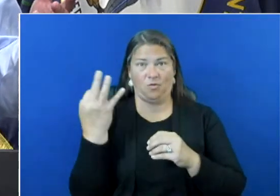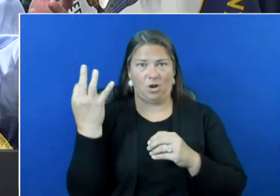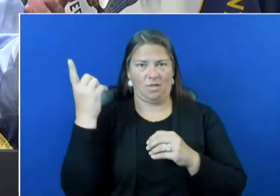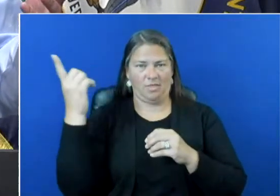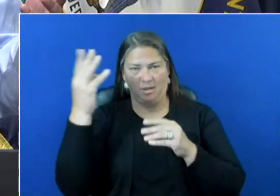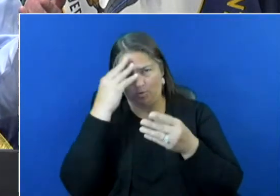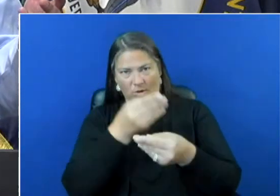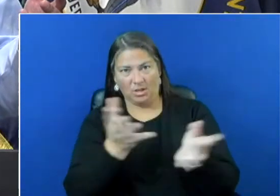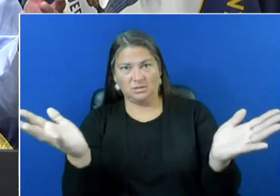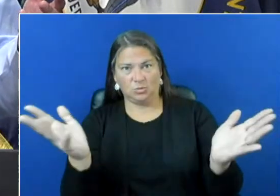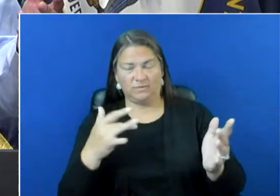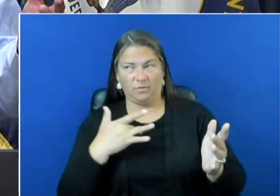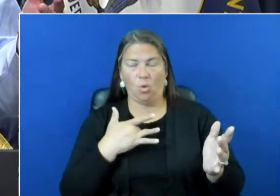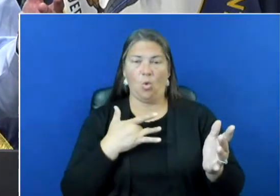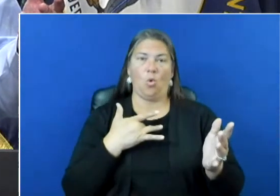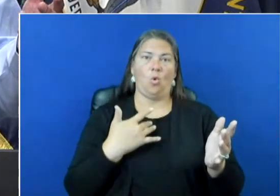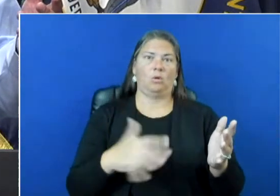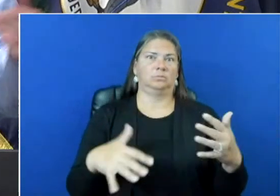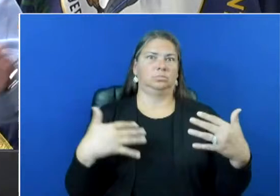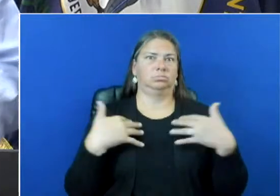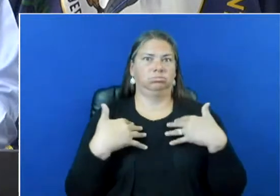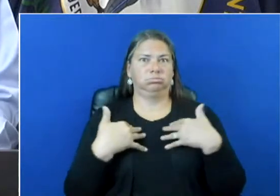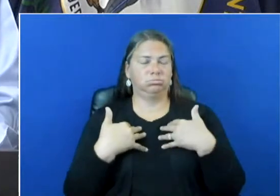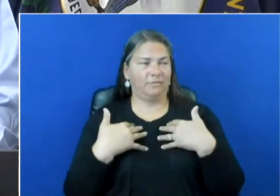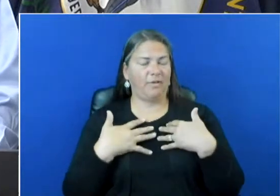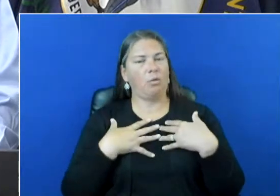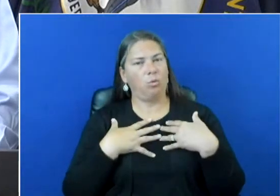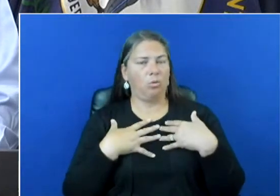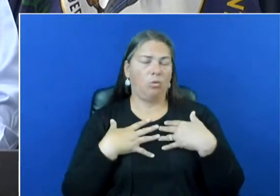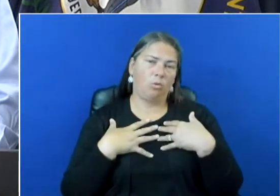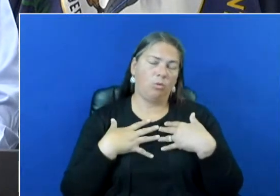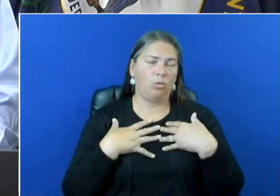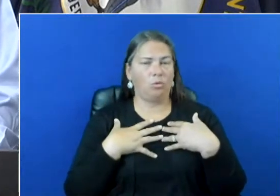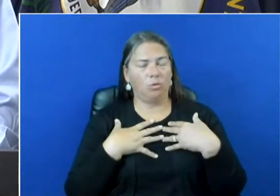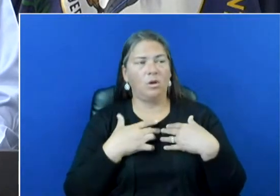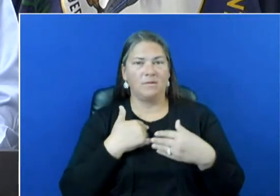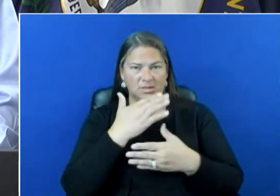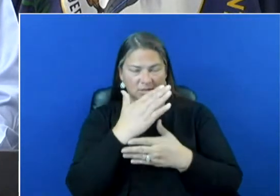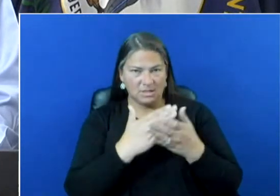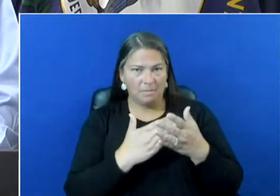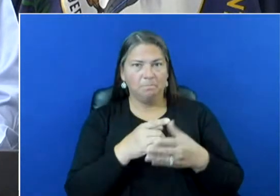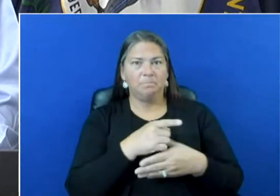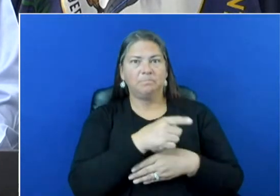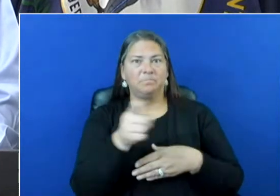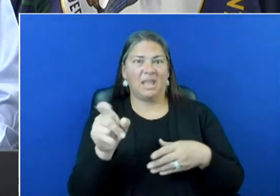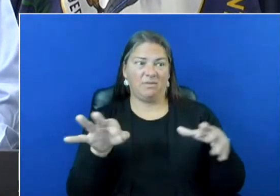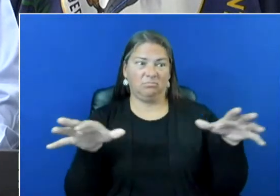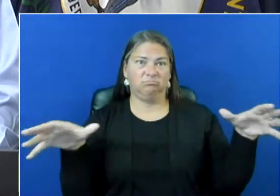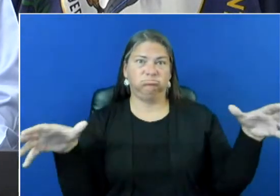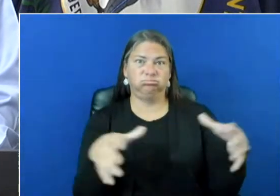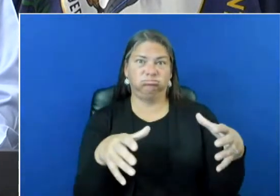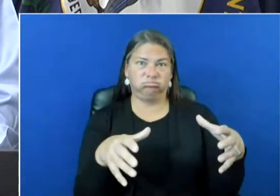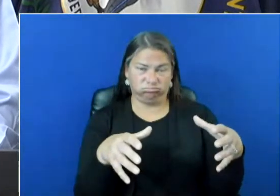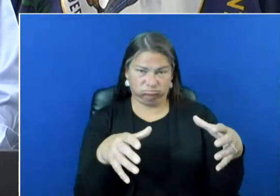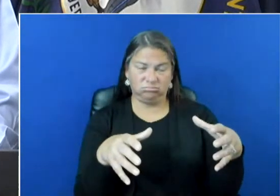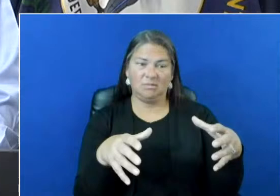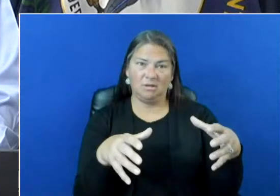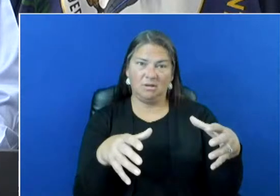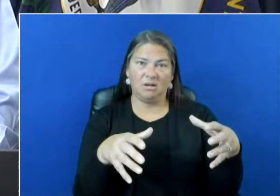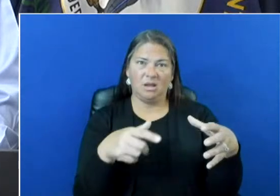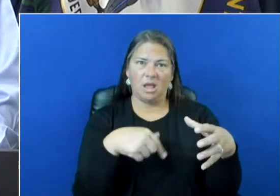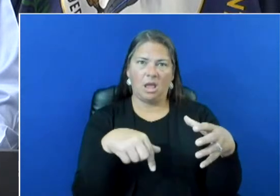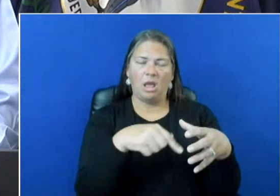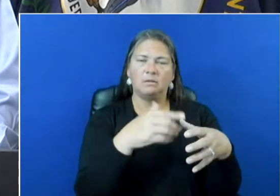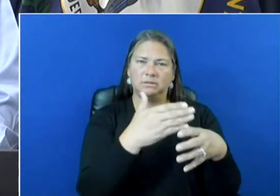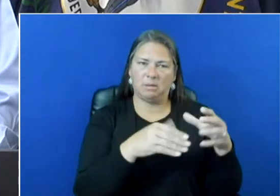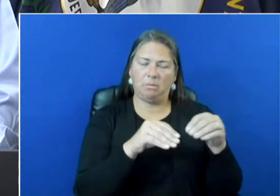scary, also talked about breakthrough cases in congregate settings. So we got to up our game there. We got to make sure